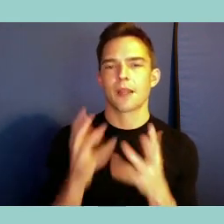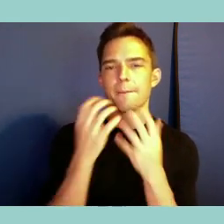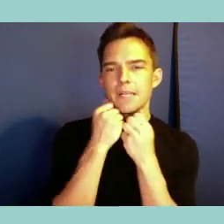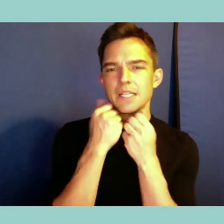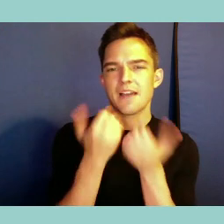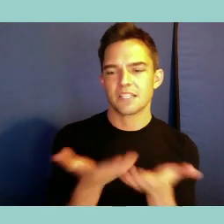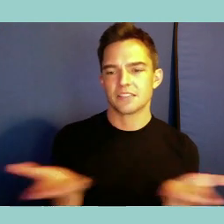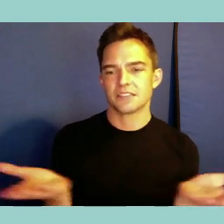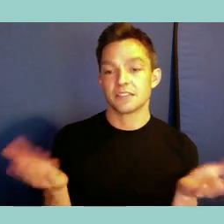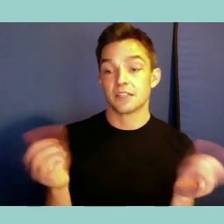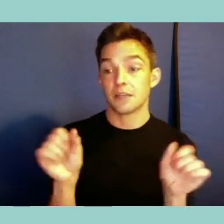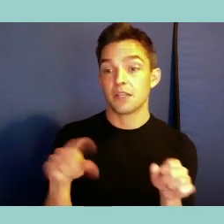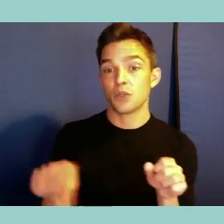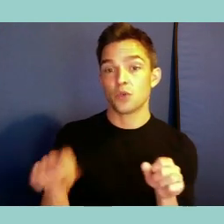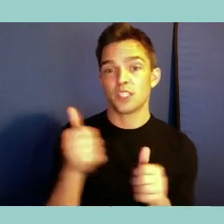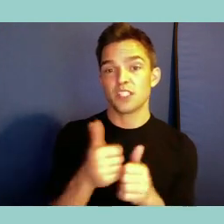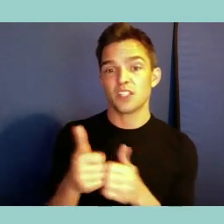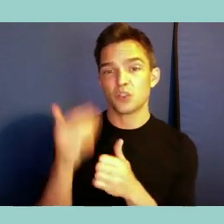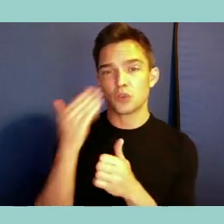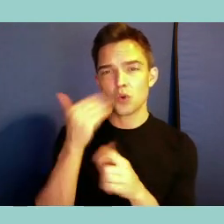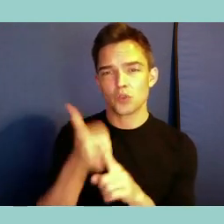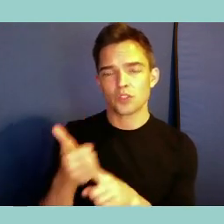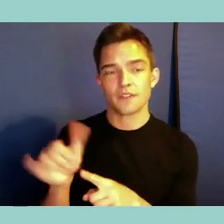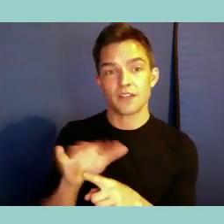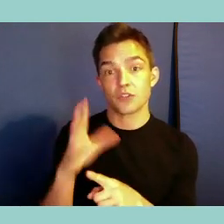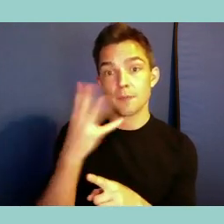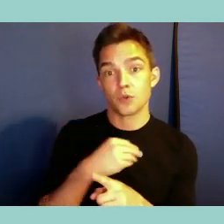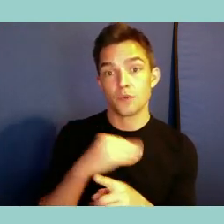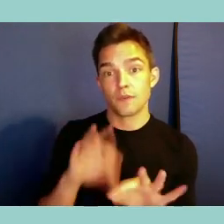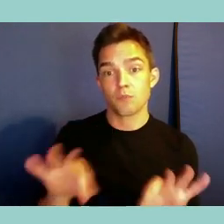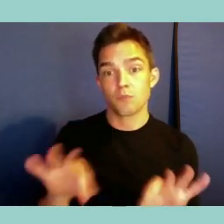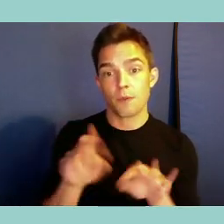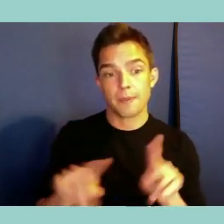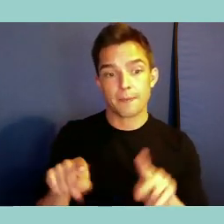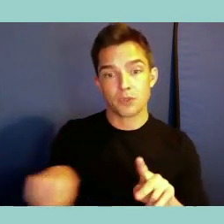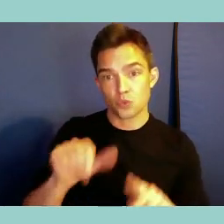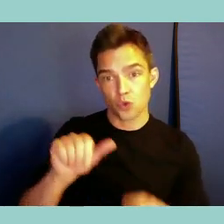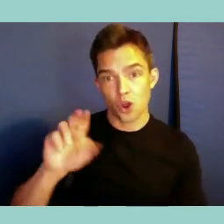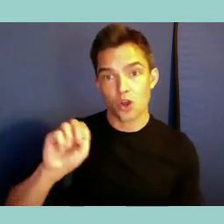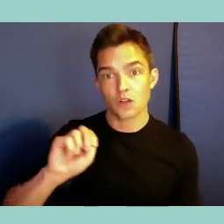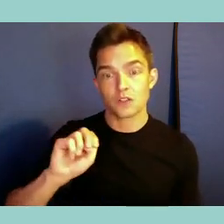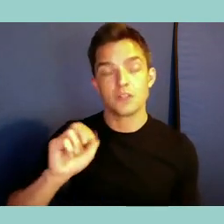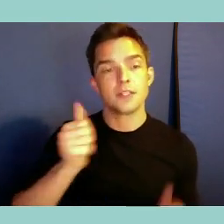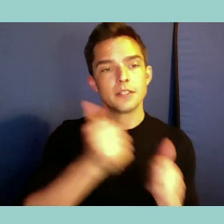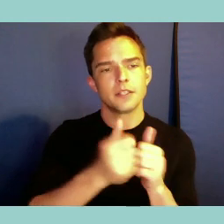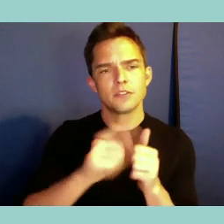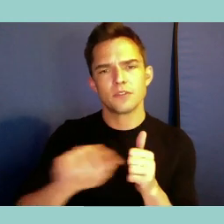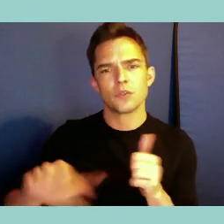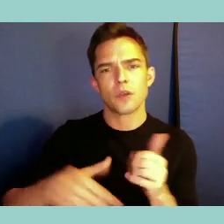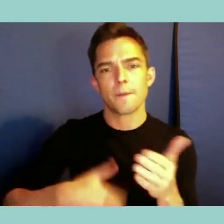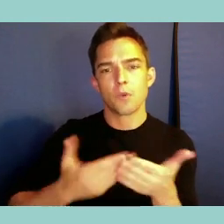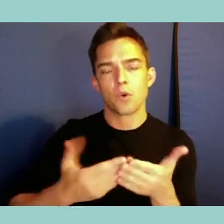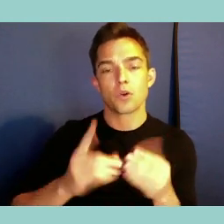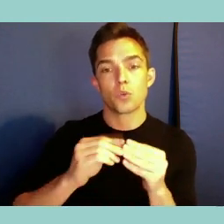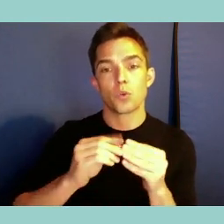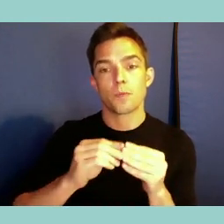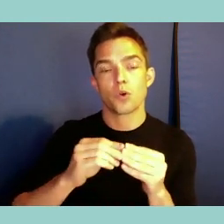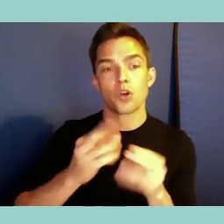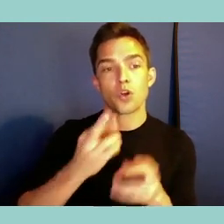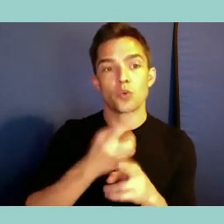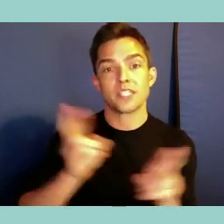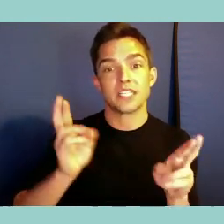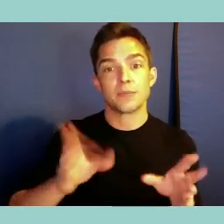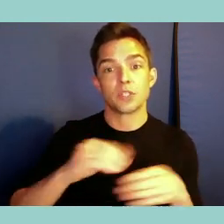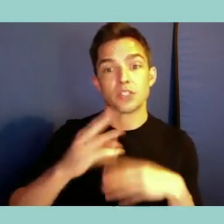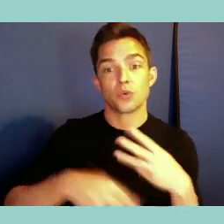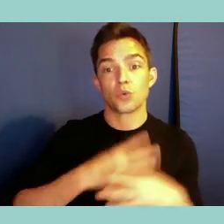Beloveds, may you each know yourselves as the beautiful and important people that you are. Each one of you born one more redeemer